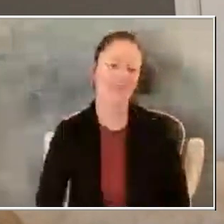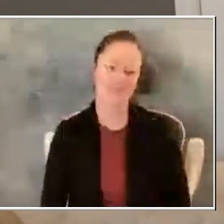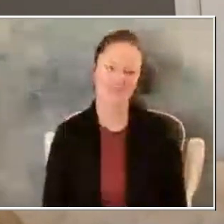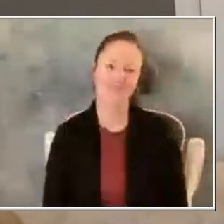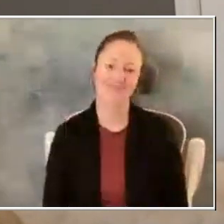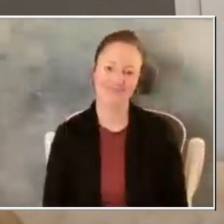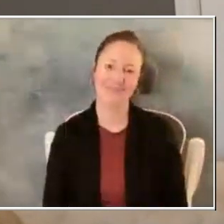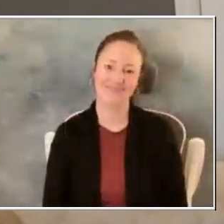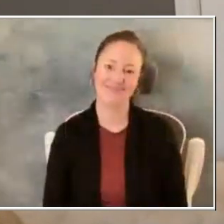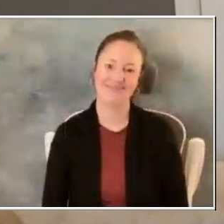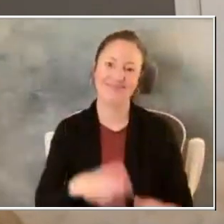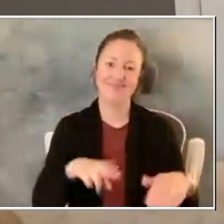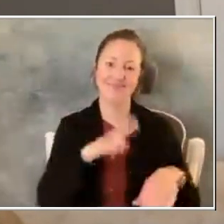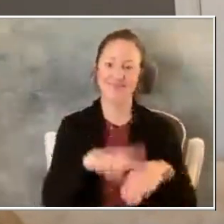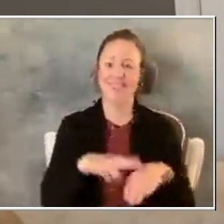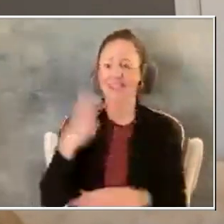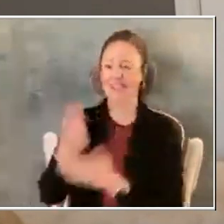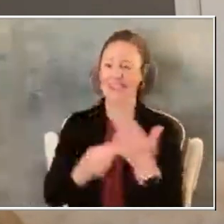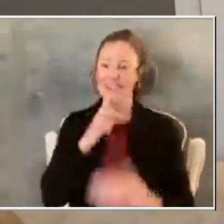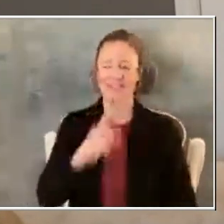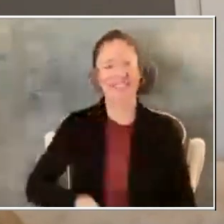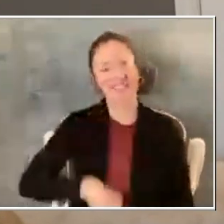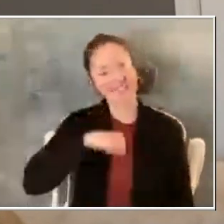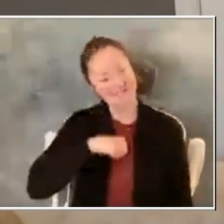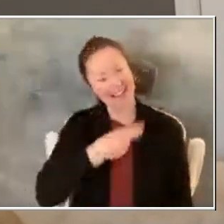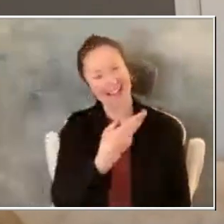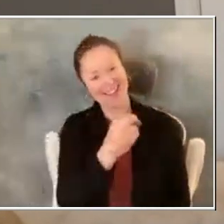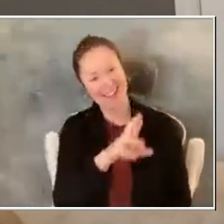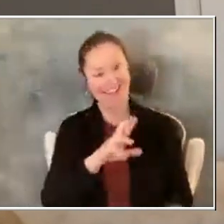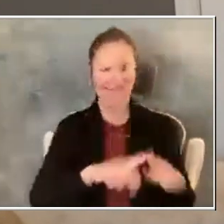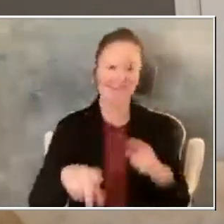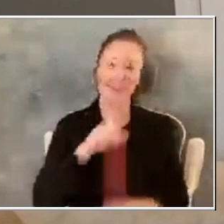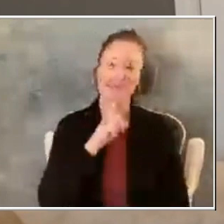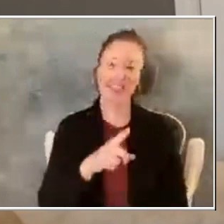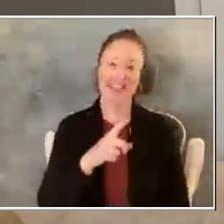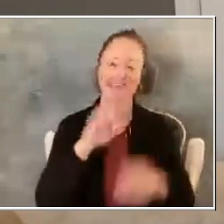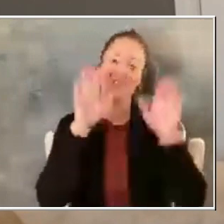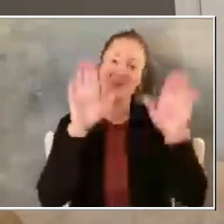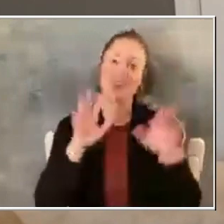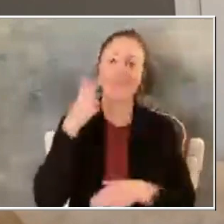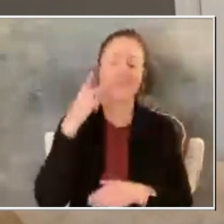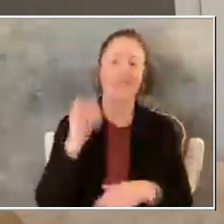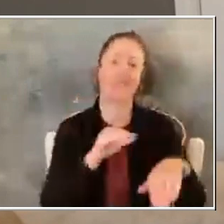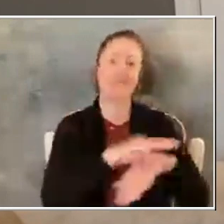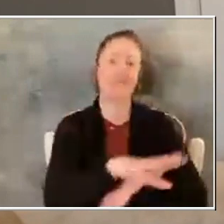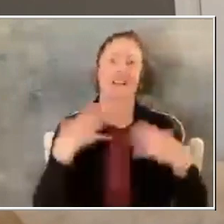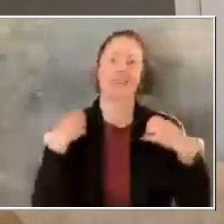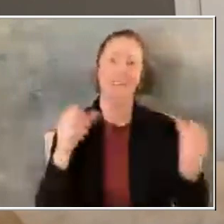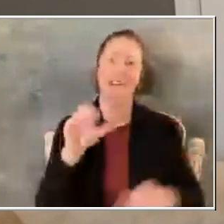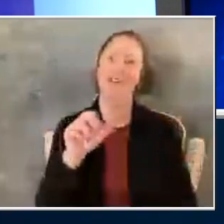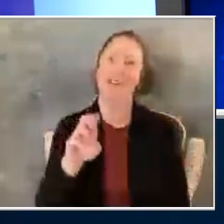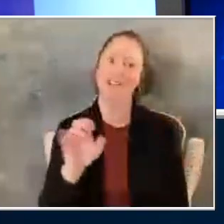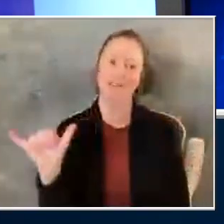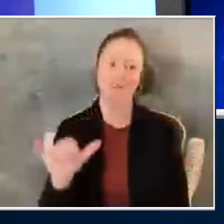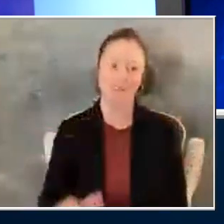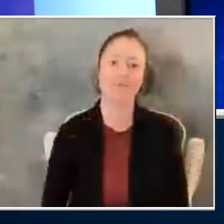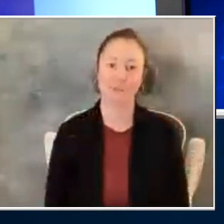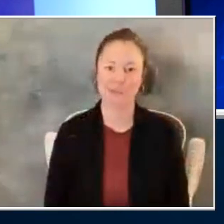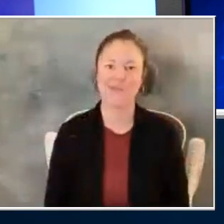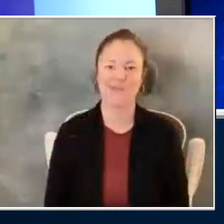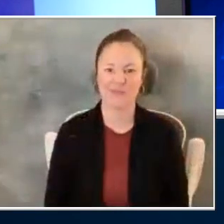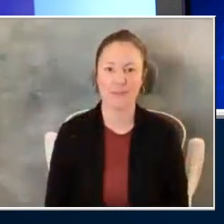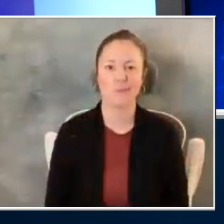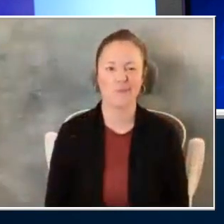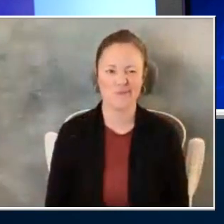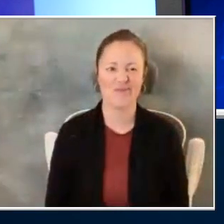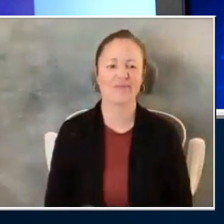yes, of course, we're both proud of her, but it's just great to see the impact on healthcare. Absolutely. Dr. Kalendar-Rich,